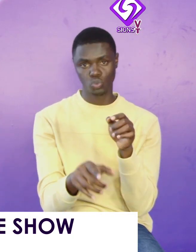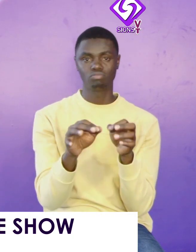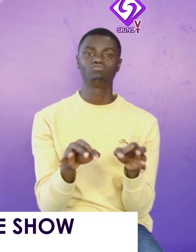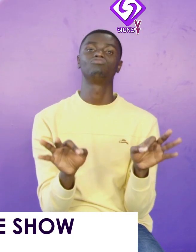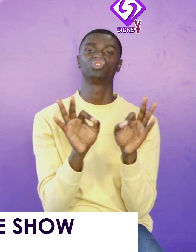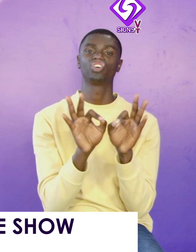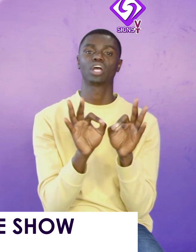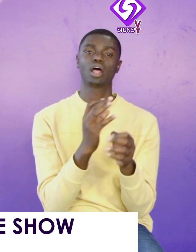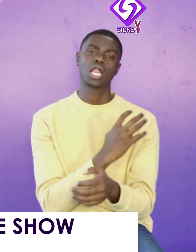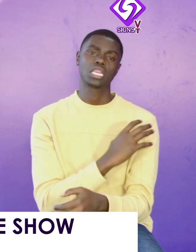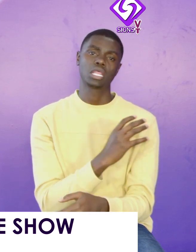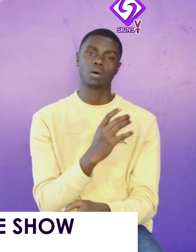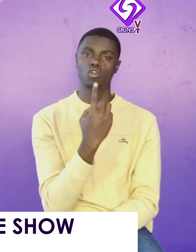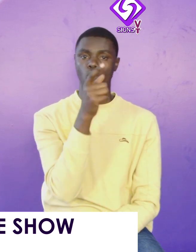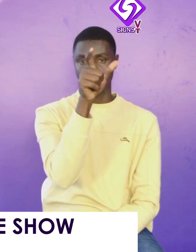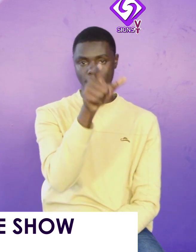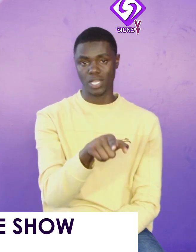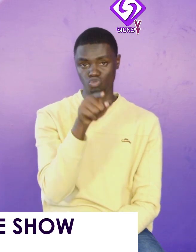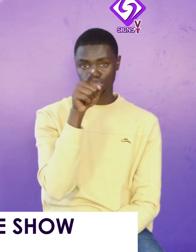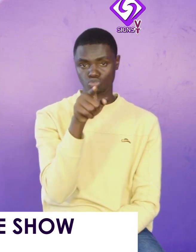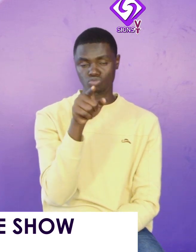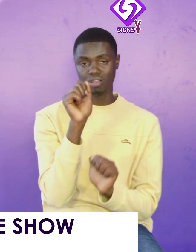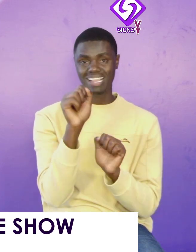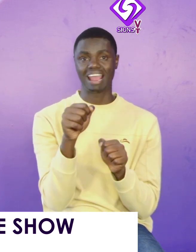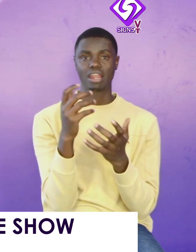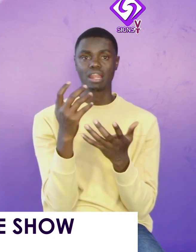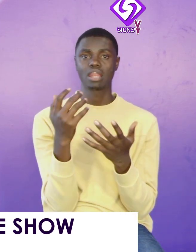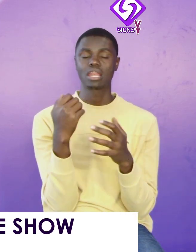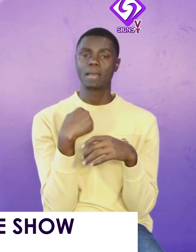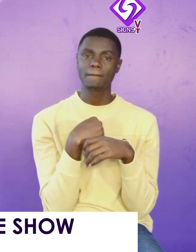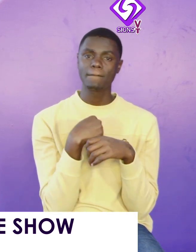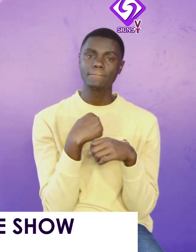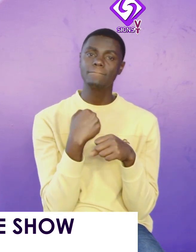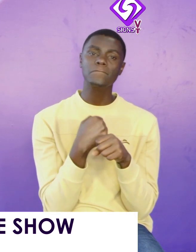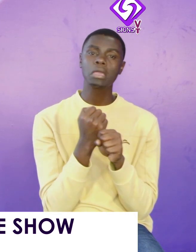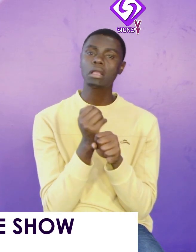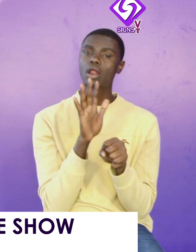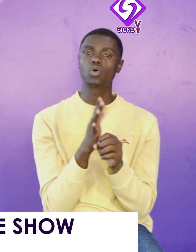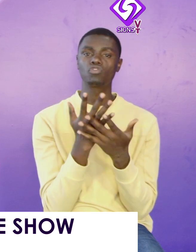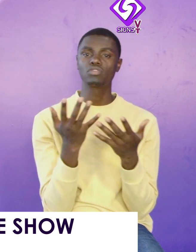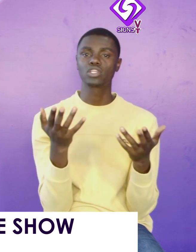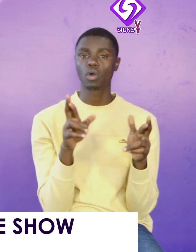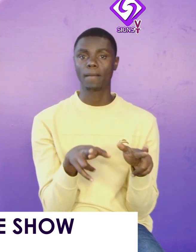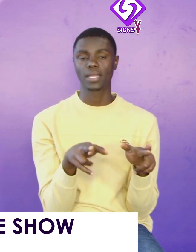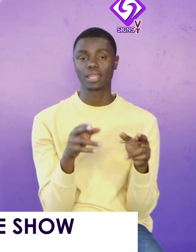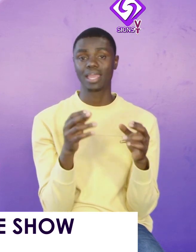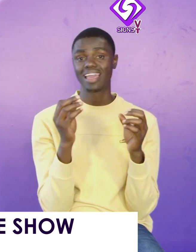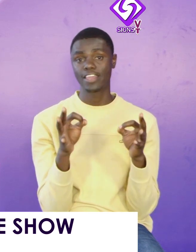one person, you can cause a lot to happen if you stayed